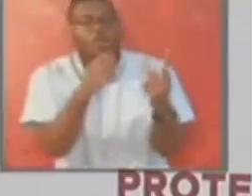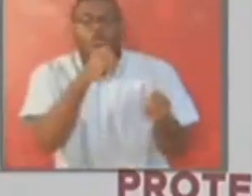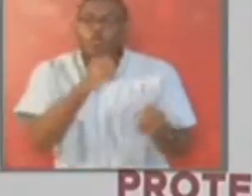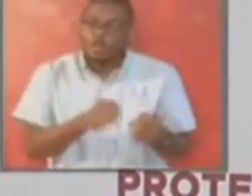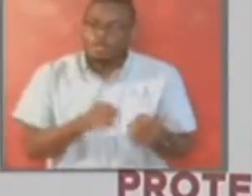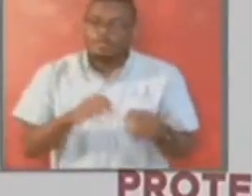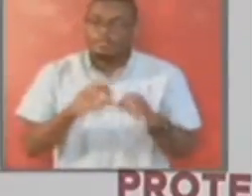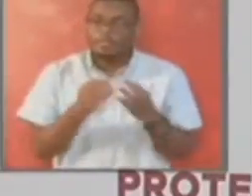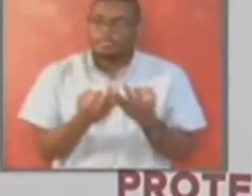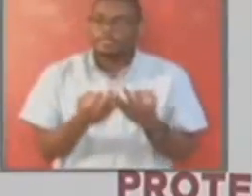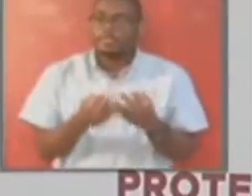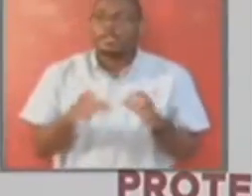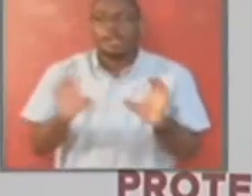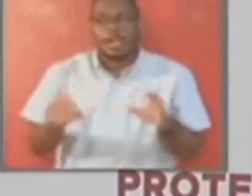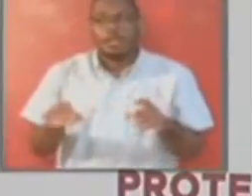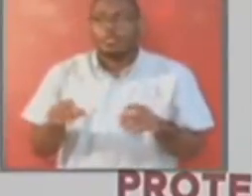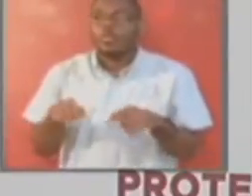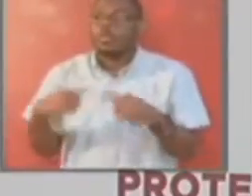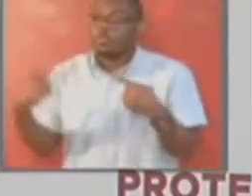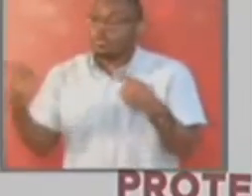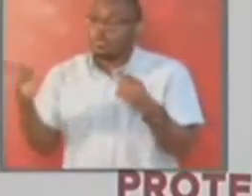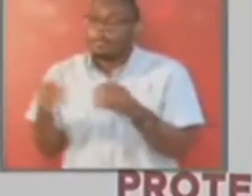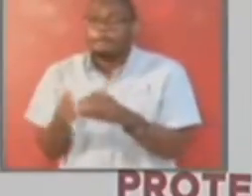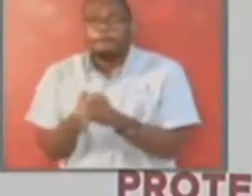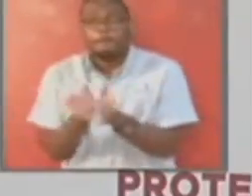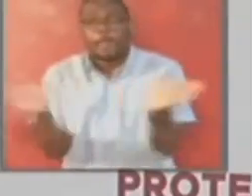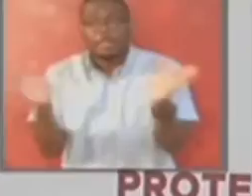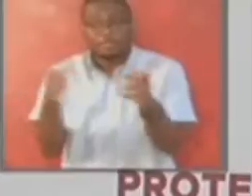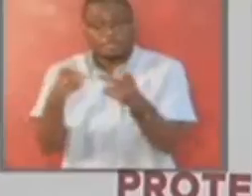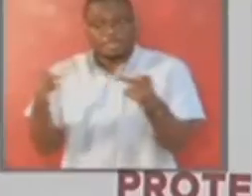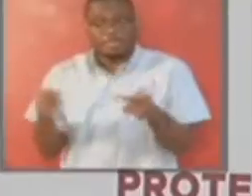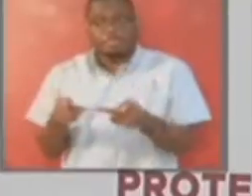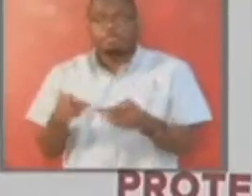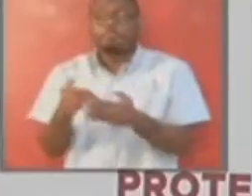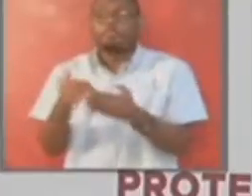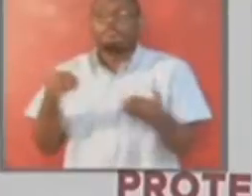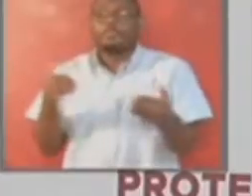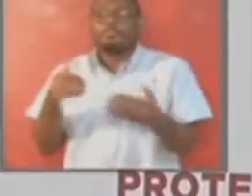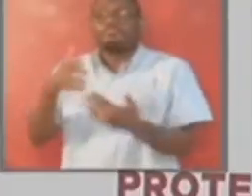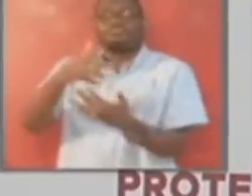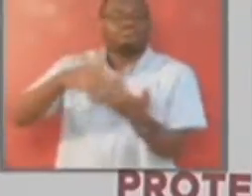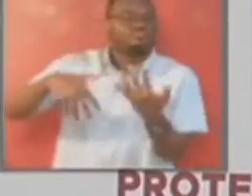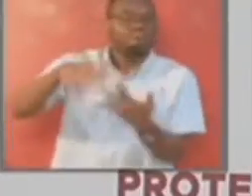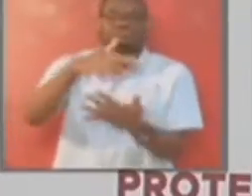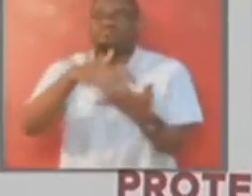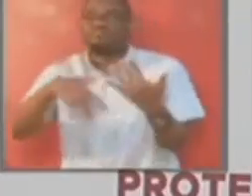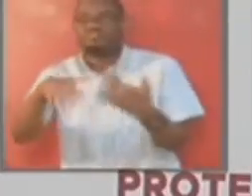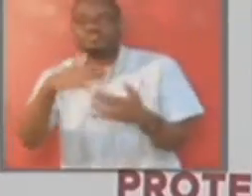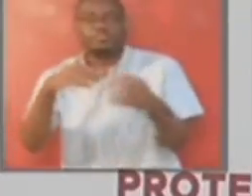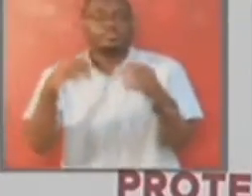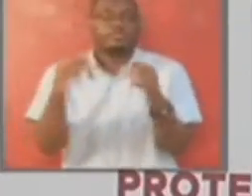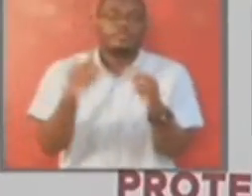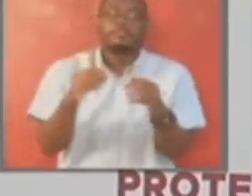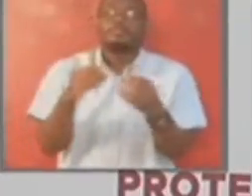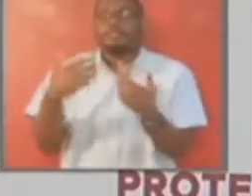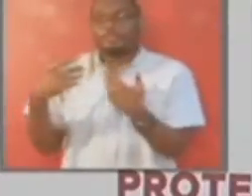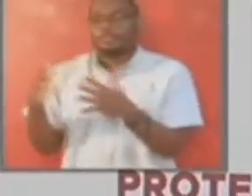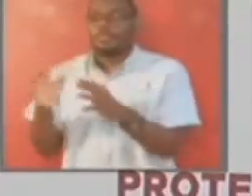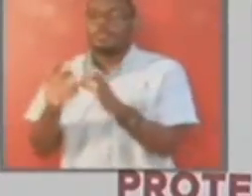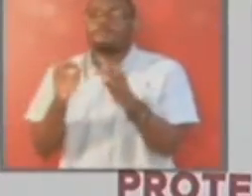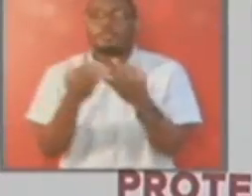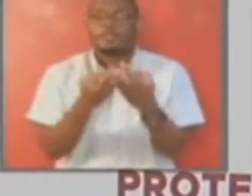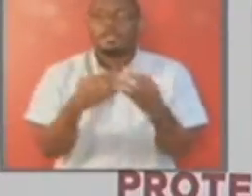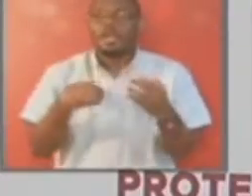place to change before going to interact with your loved one. I do not recommend, and we don't have recommendations or guidelines that suggest